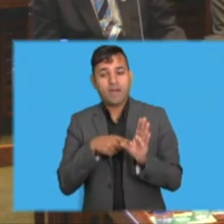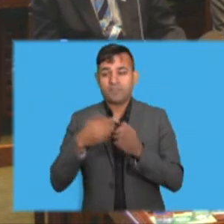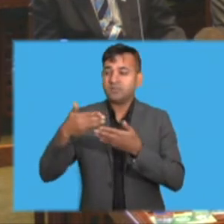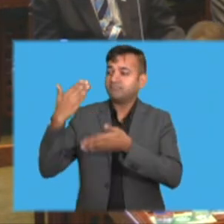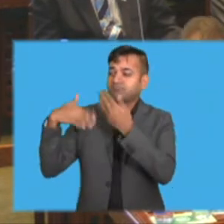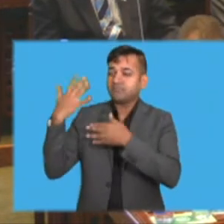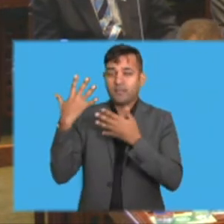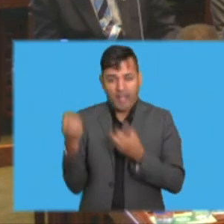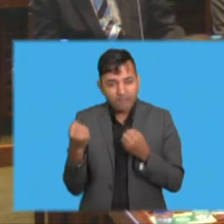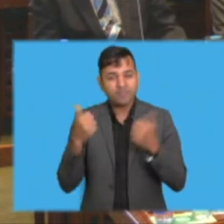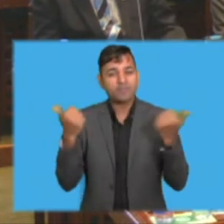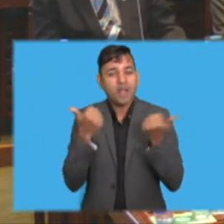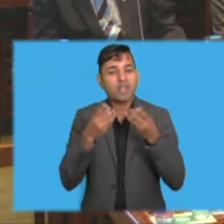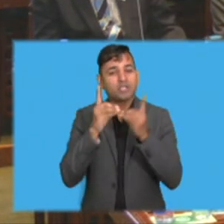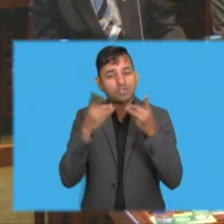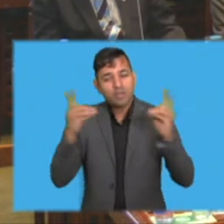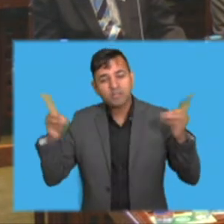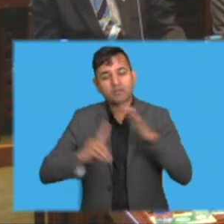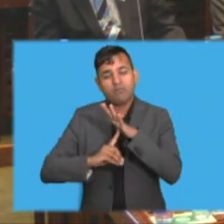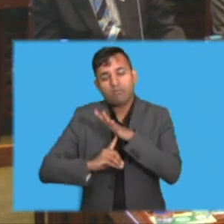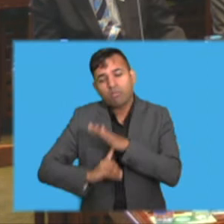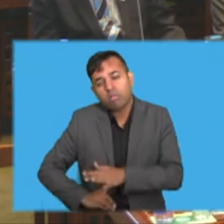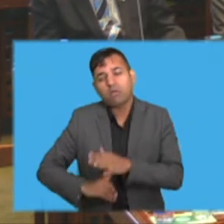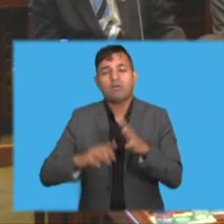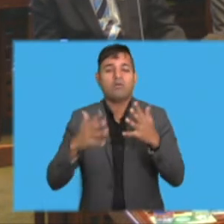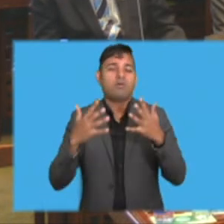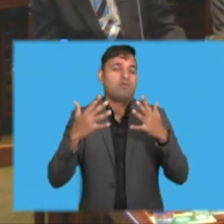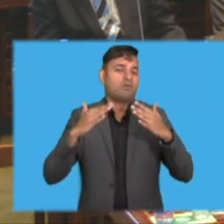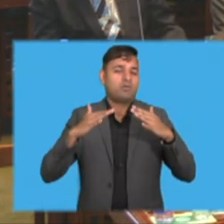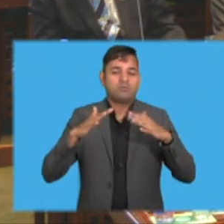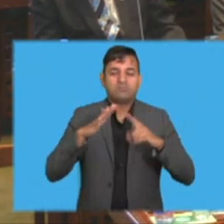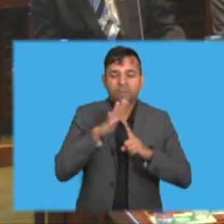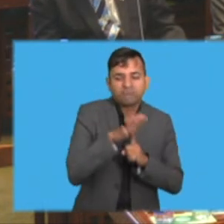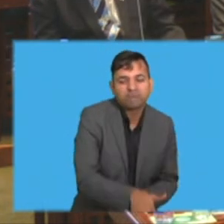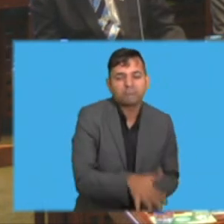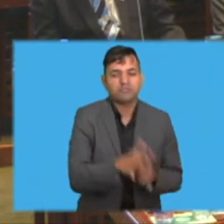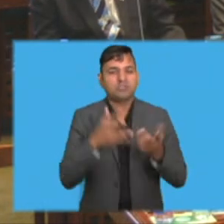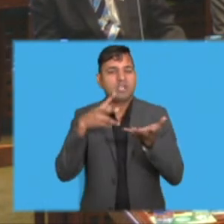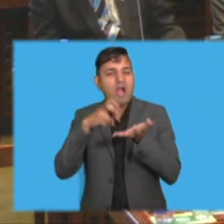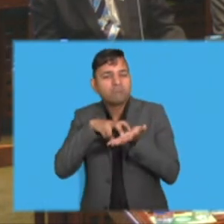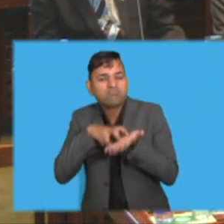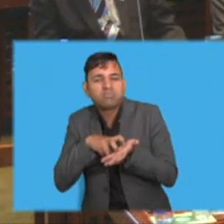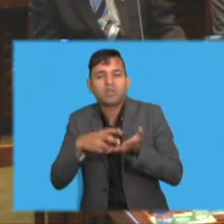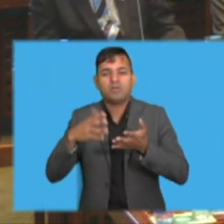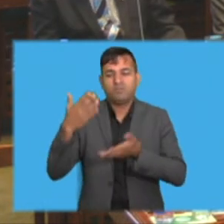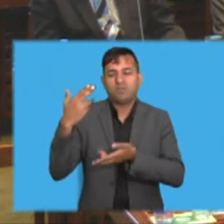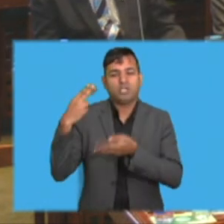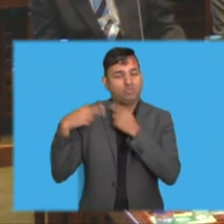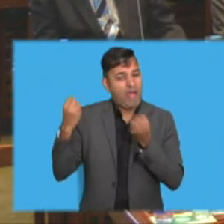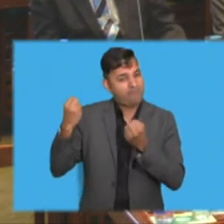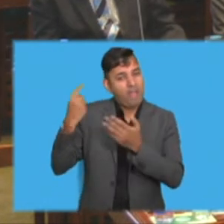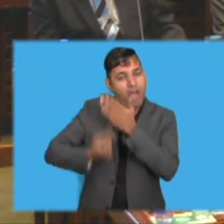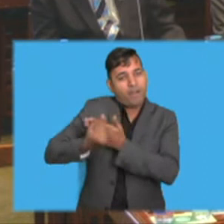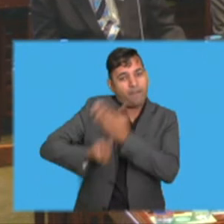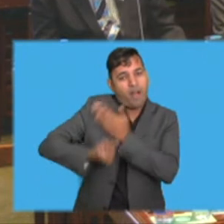and systemic oppression of our fellow Fijians that cripple our nation for decades. My government recognizes that